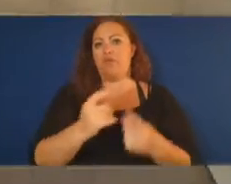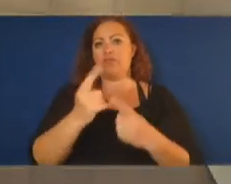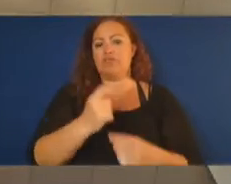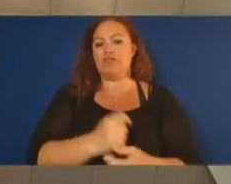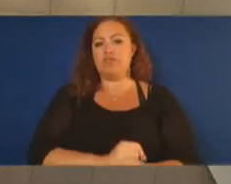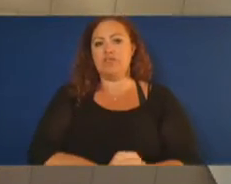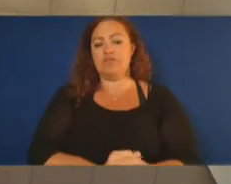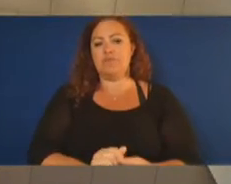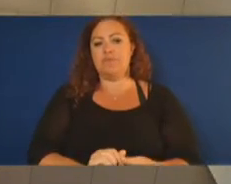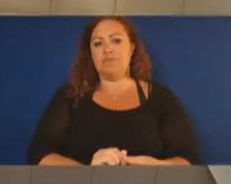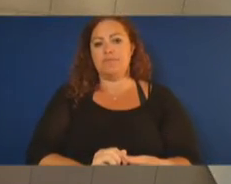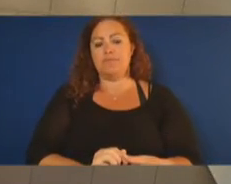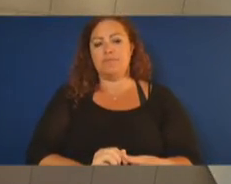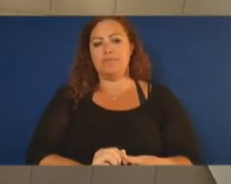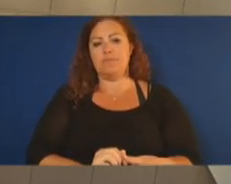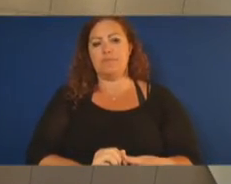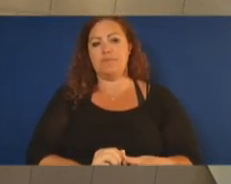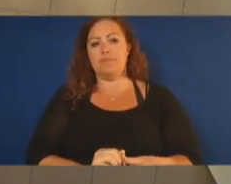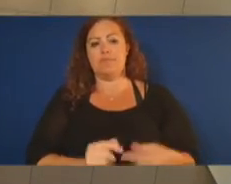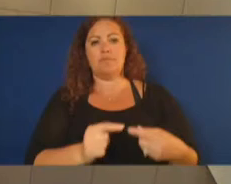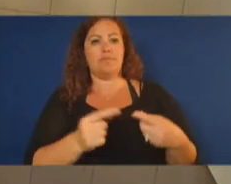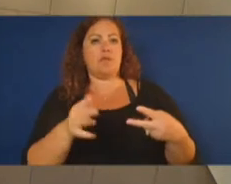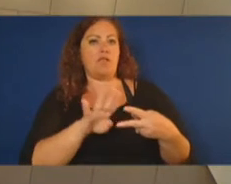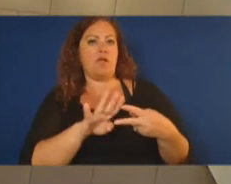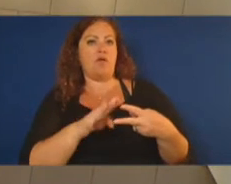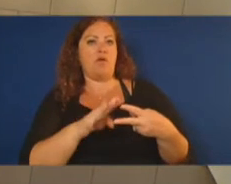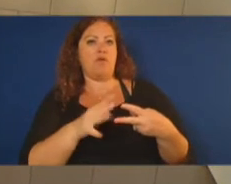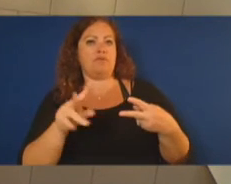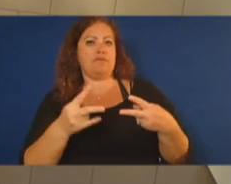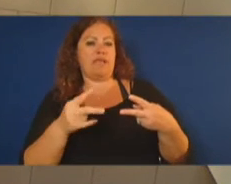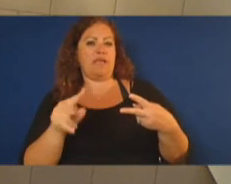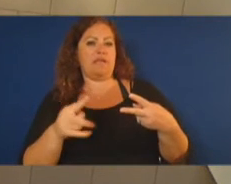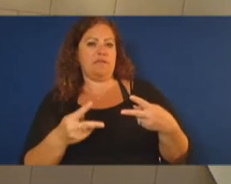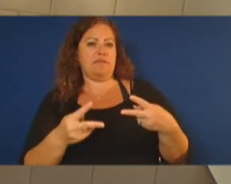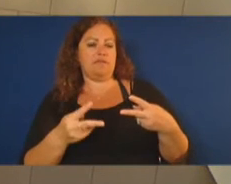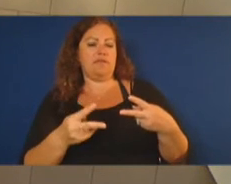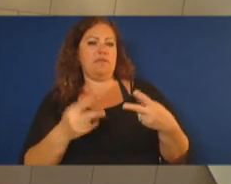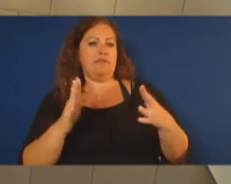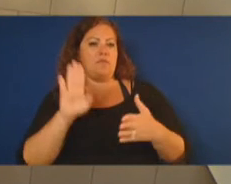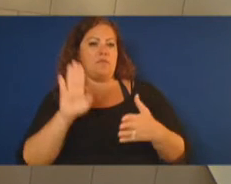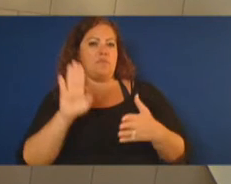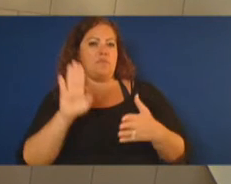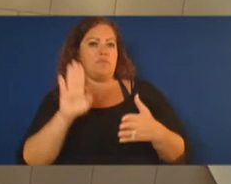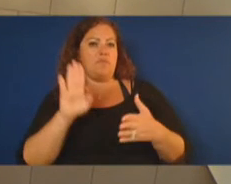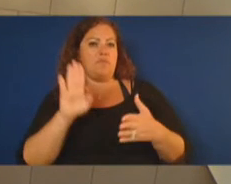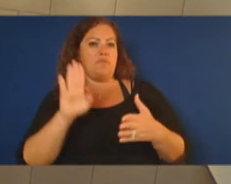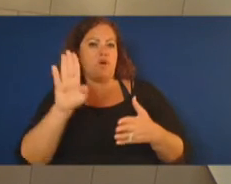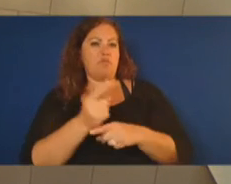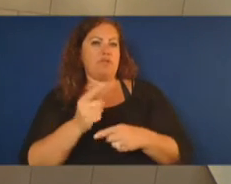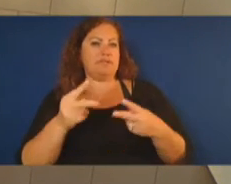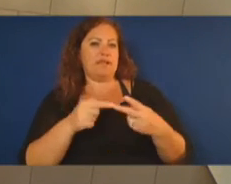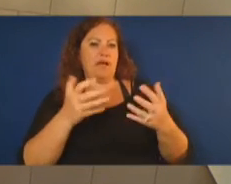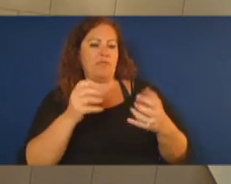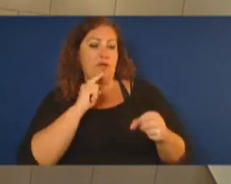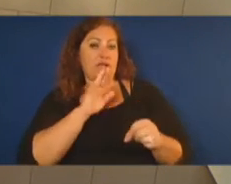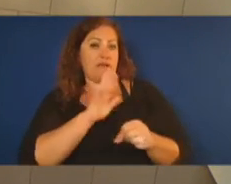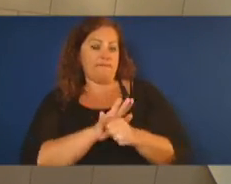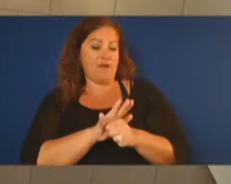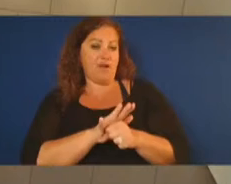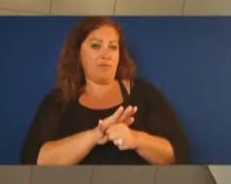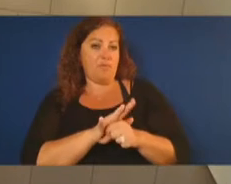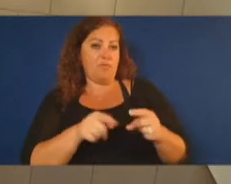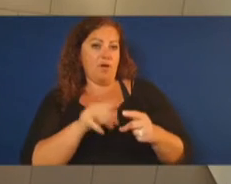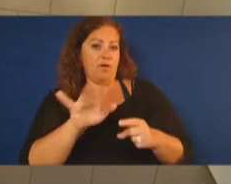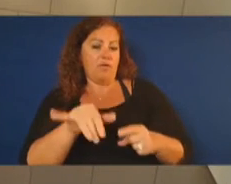questions to close second motion has been made in properly second I would just like to confirm about that flood